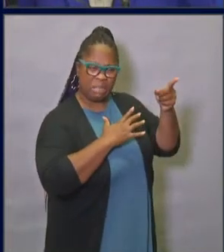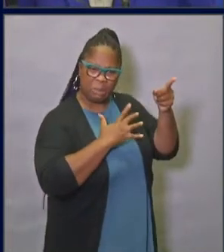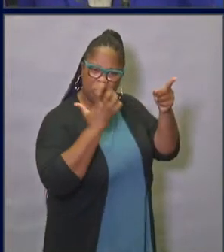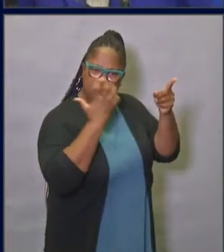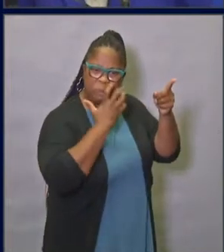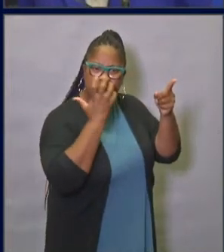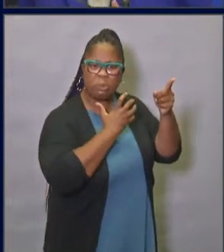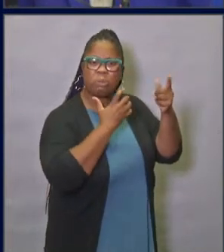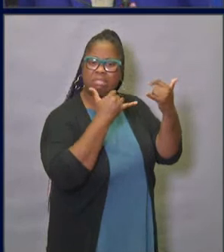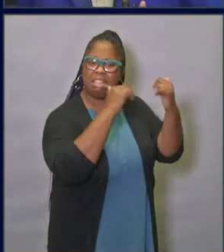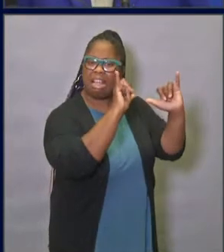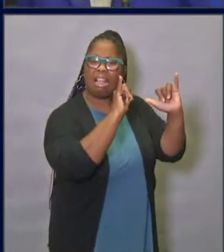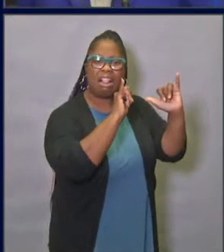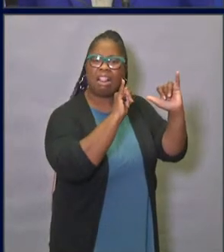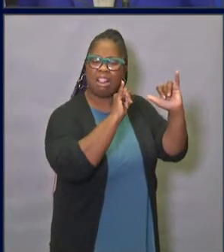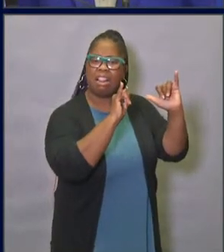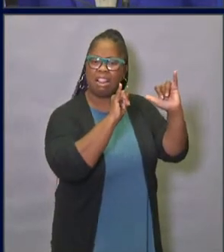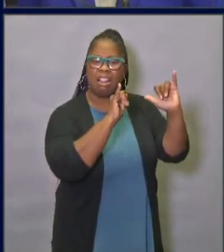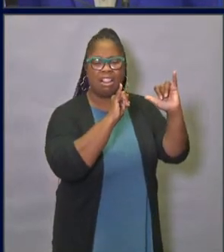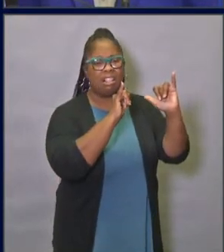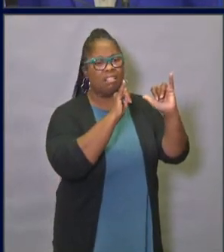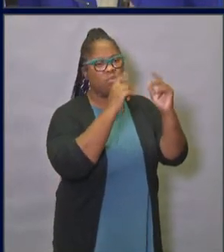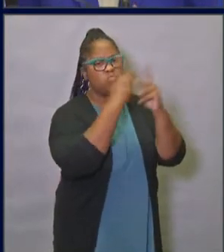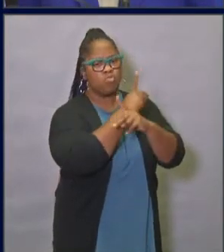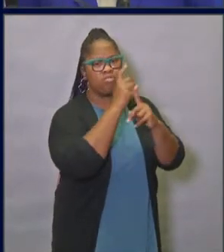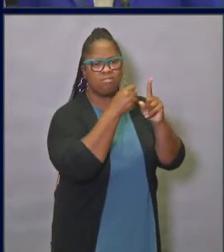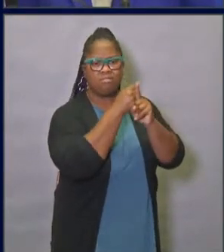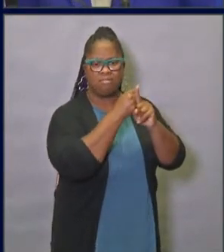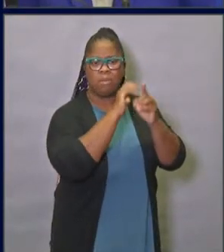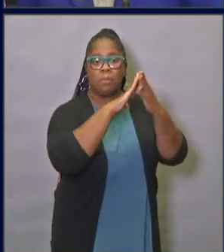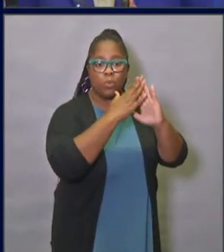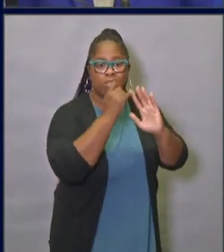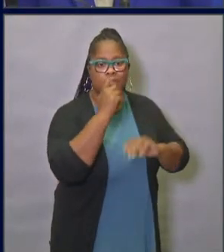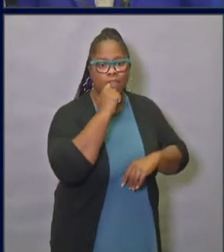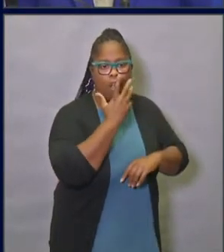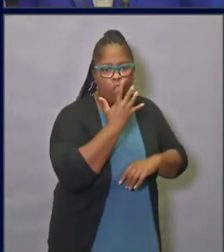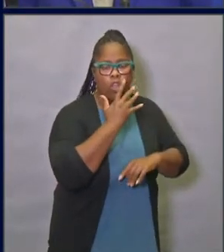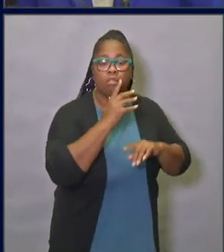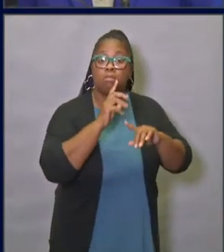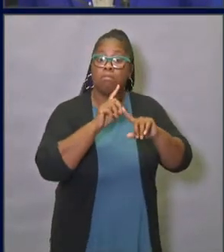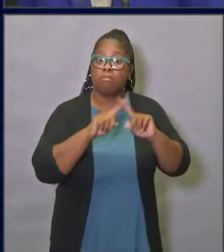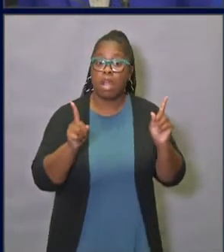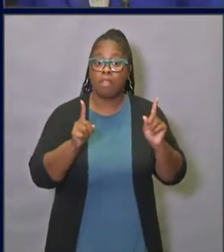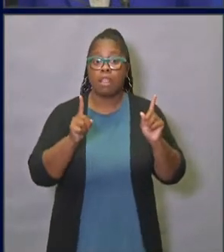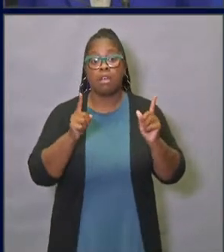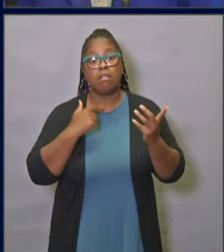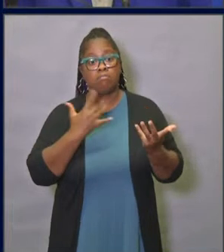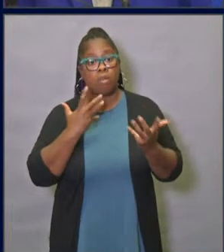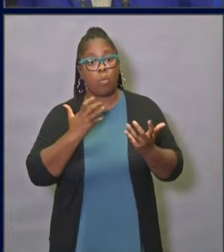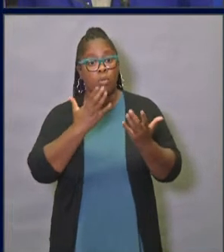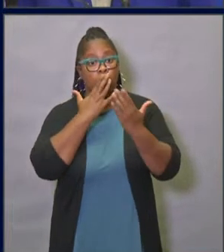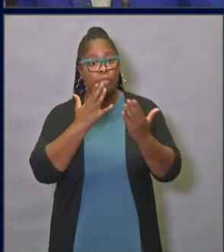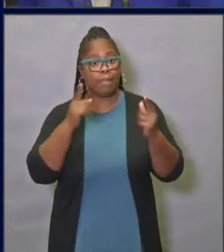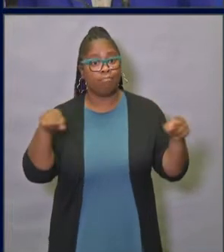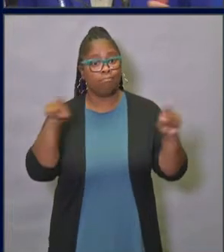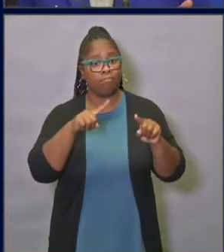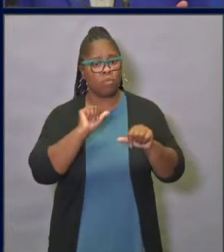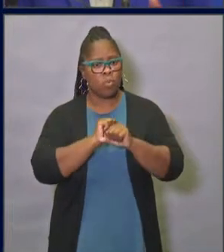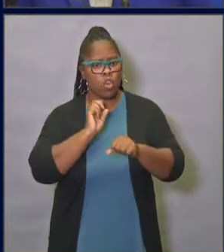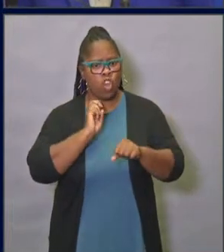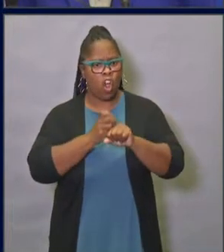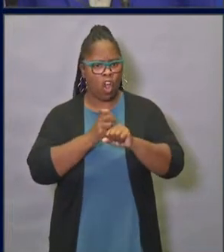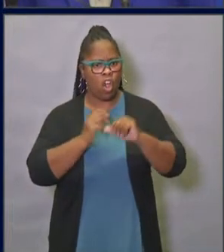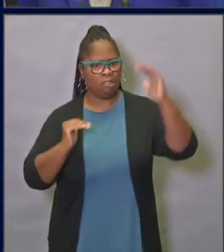impacts among communities of color. Nonetheless, I want to thank everyone who's worked really hard to address